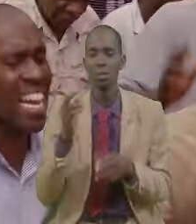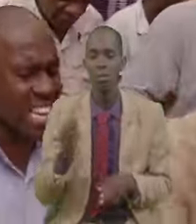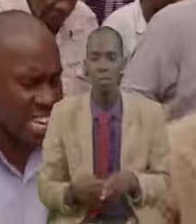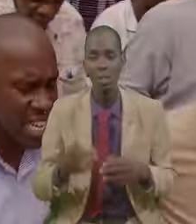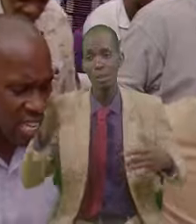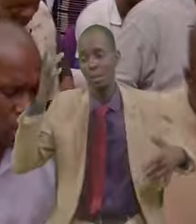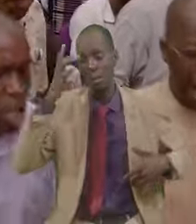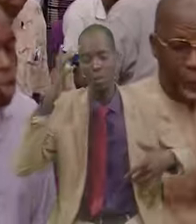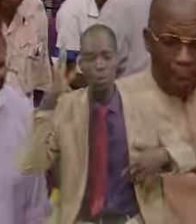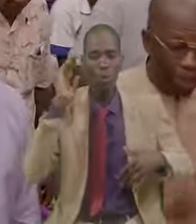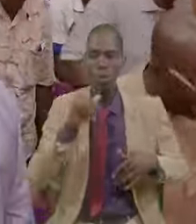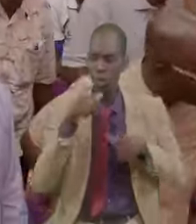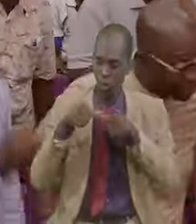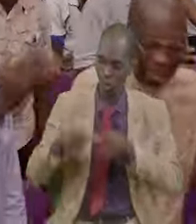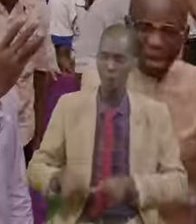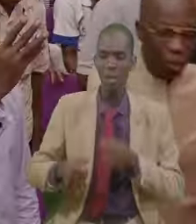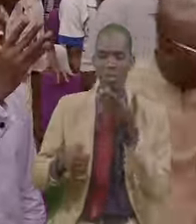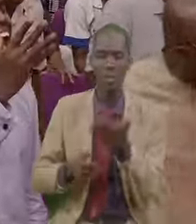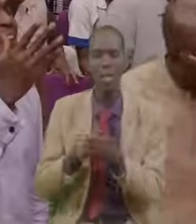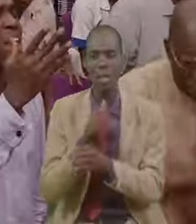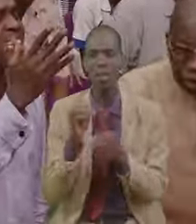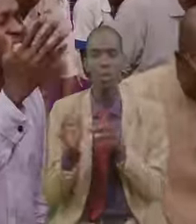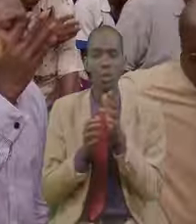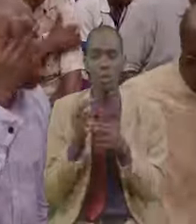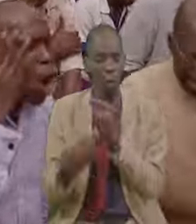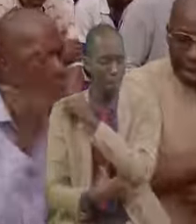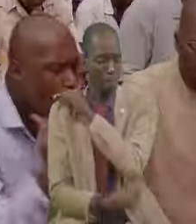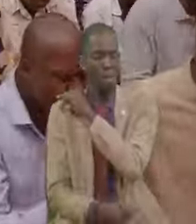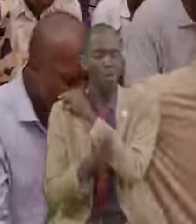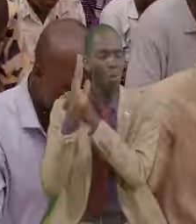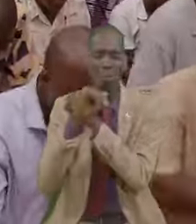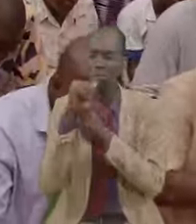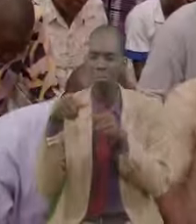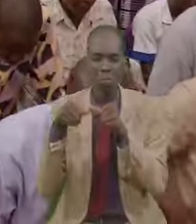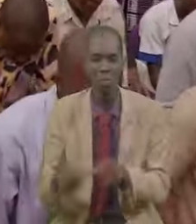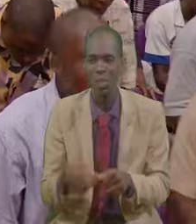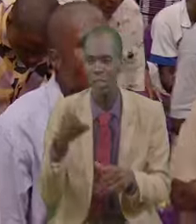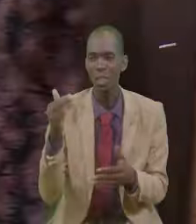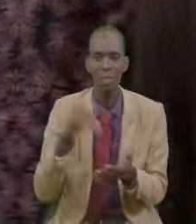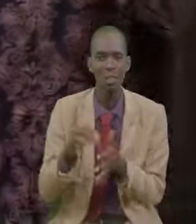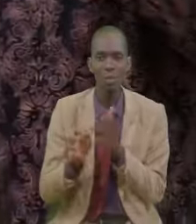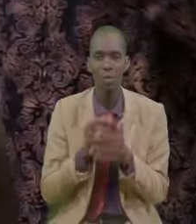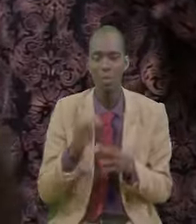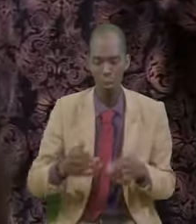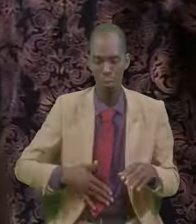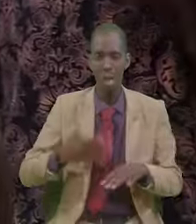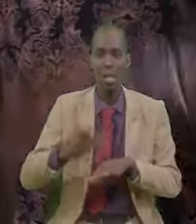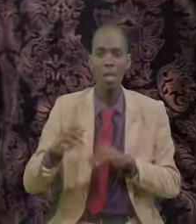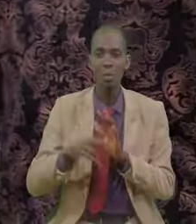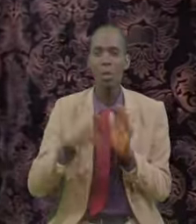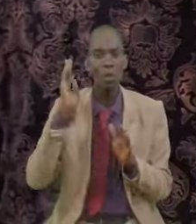Infirmity will not remain. Poverty will not remain. Barrenness will not remain, will